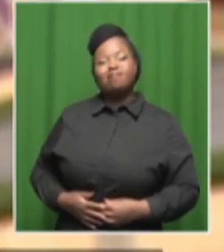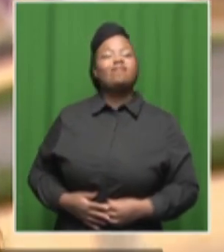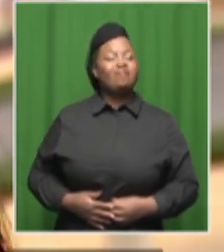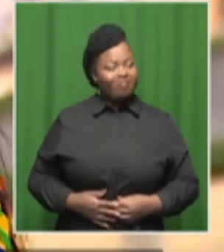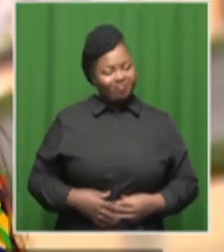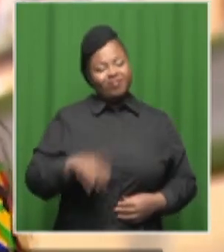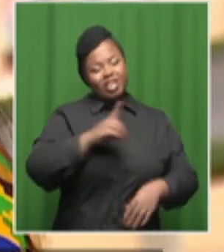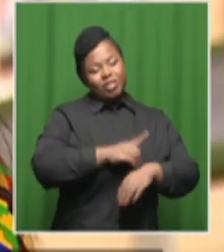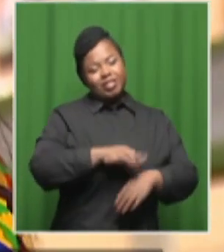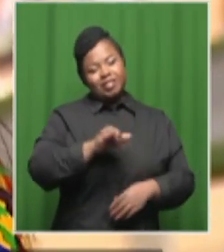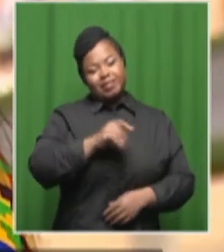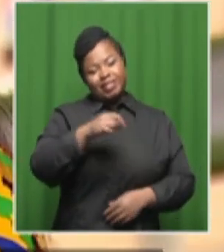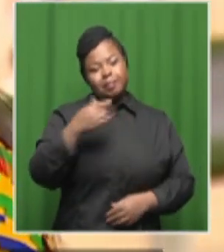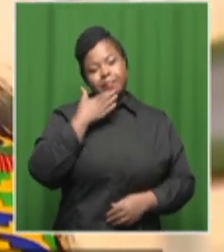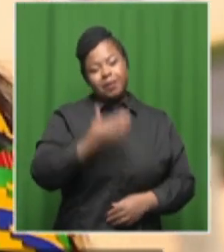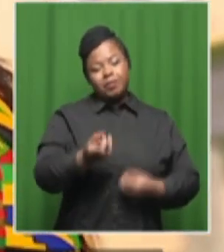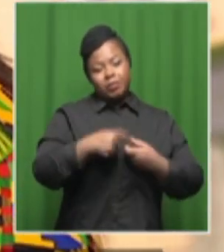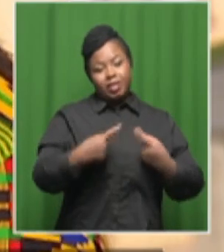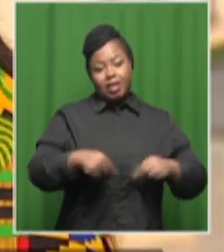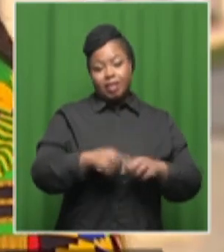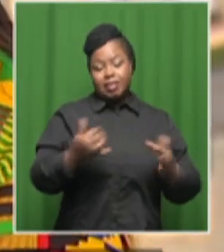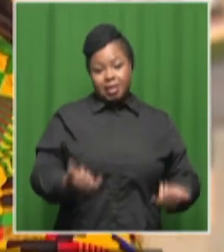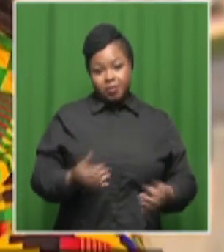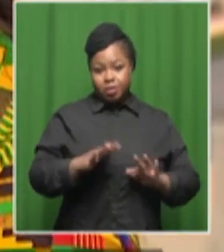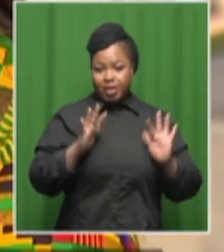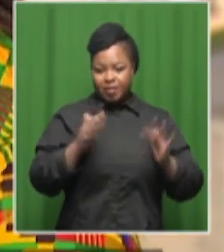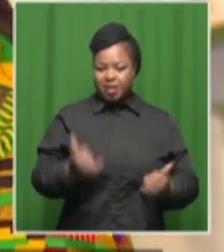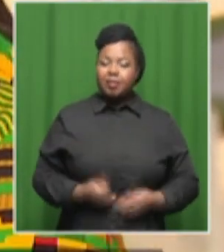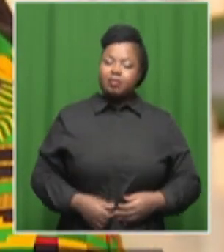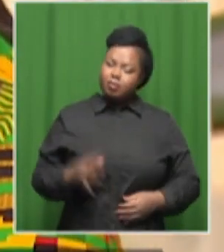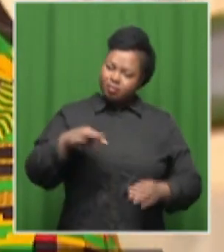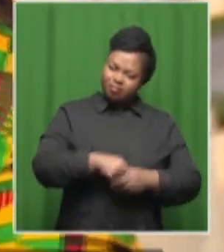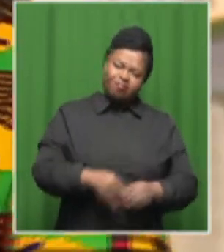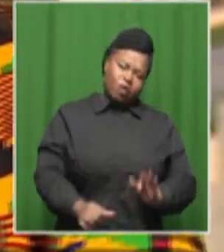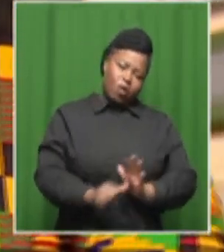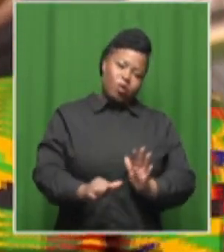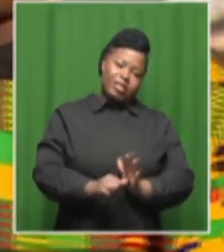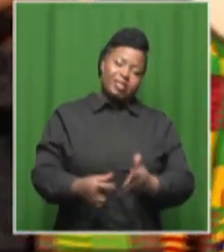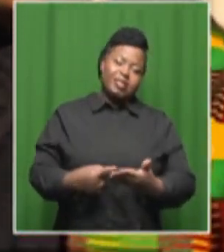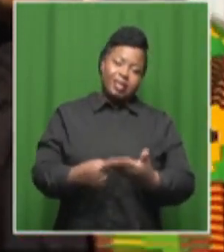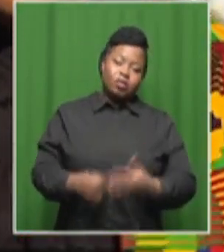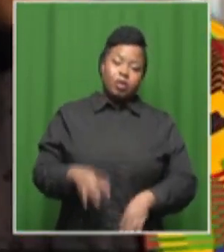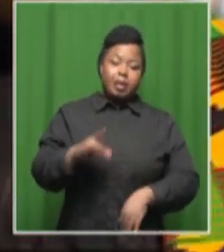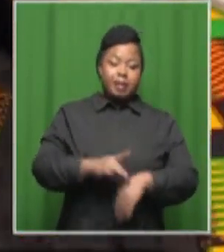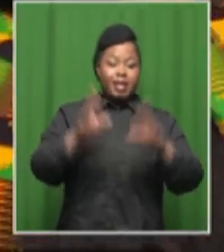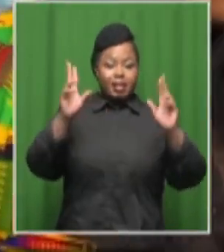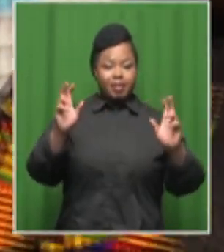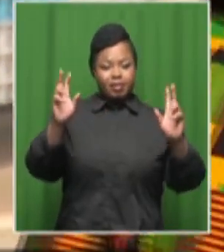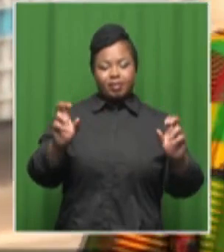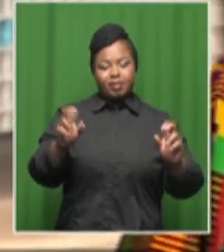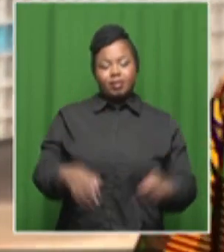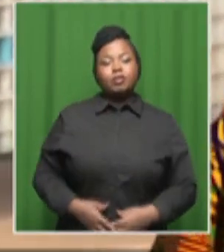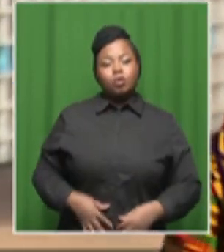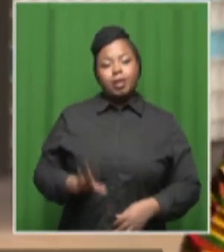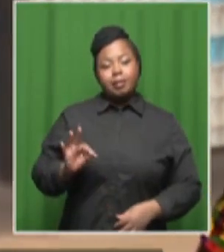Dr. Nthabiseng, thank you for joining us at this hour. We'll leave that conversation there, for being part of these pertinent discussions happens on our Medical Matters Monday